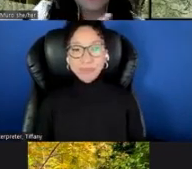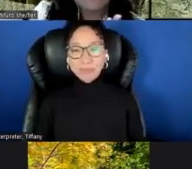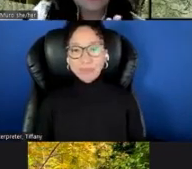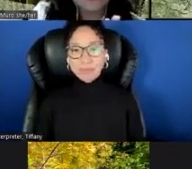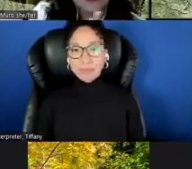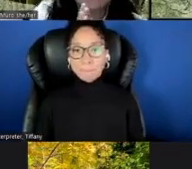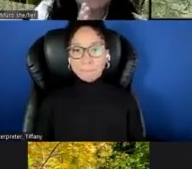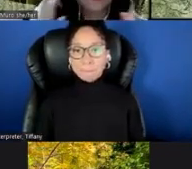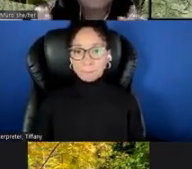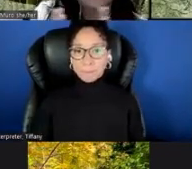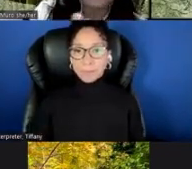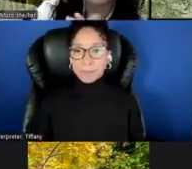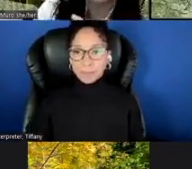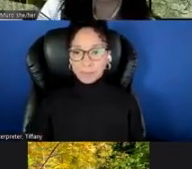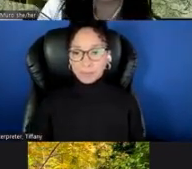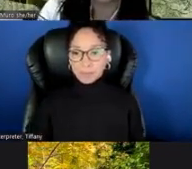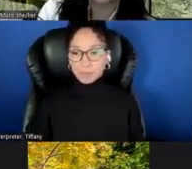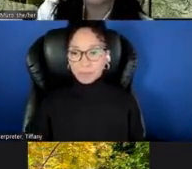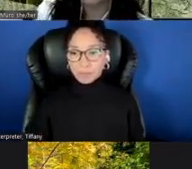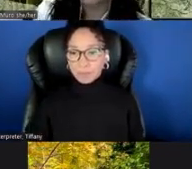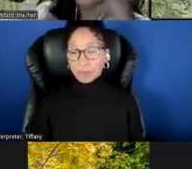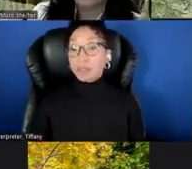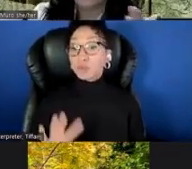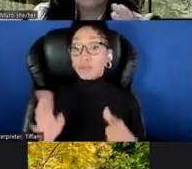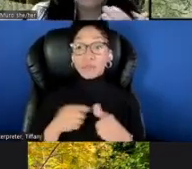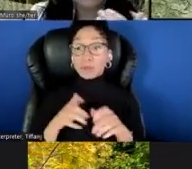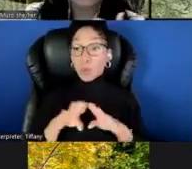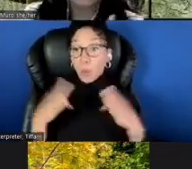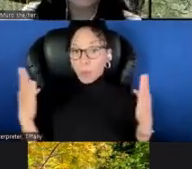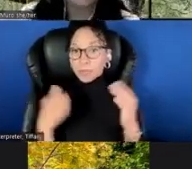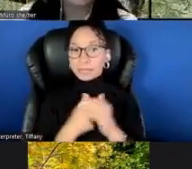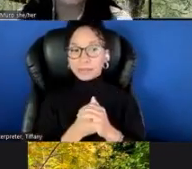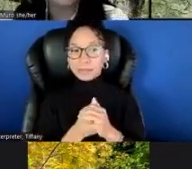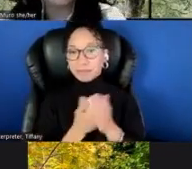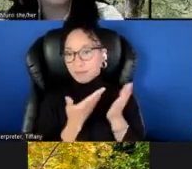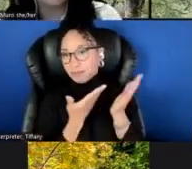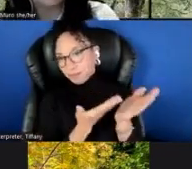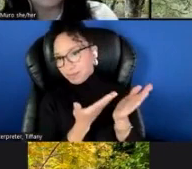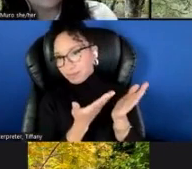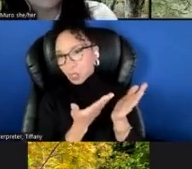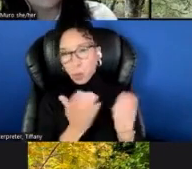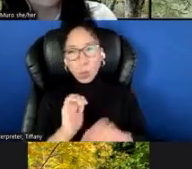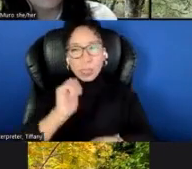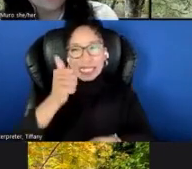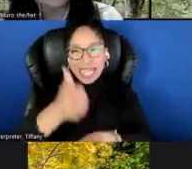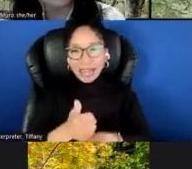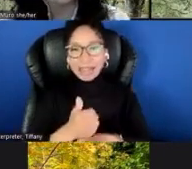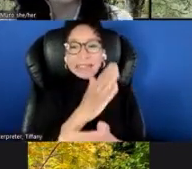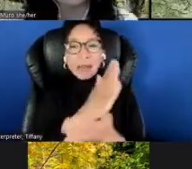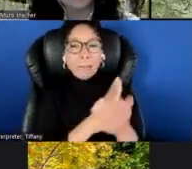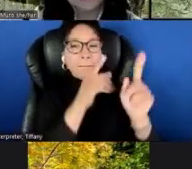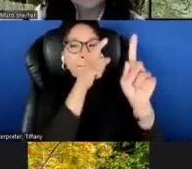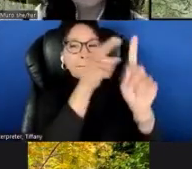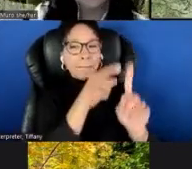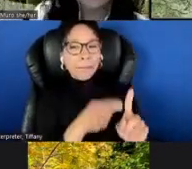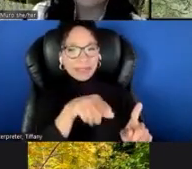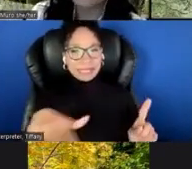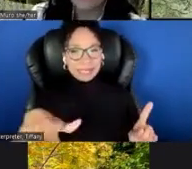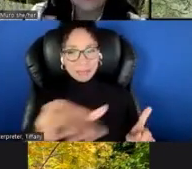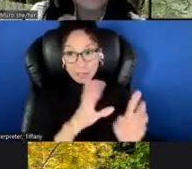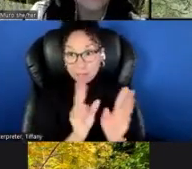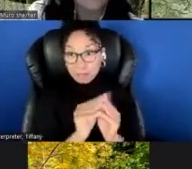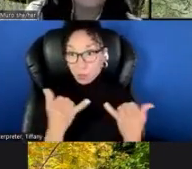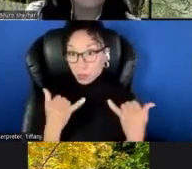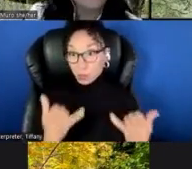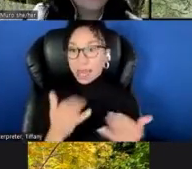ourselves in some grounding pieces of information. We see this often in our space, just setting a few intentions for the space and some agreements. We